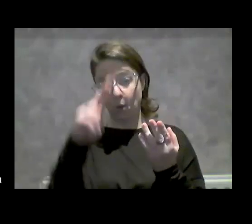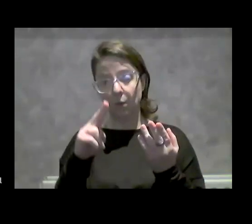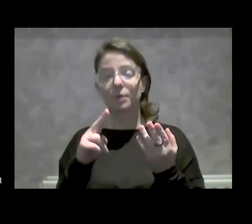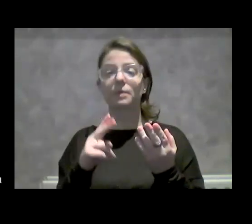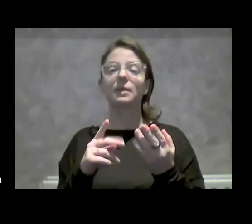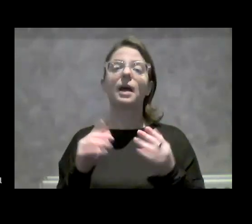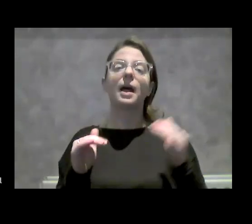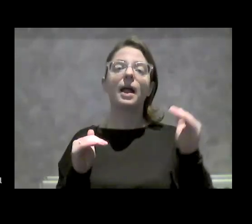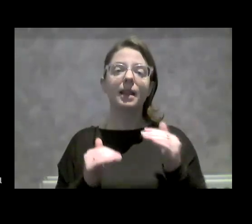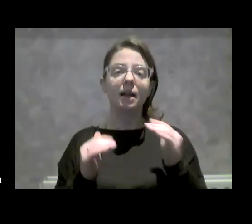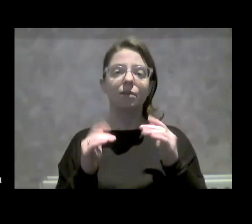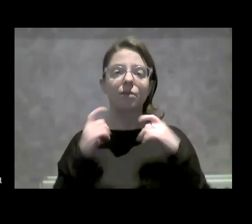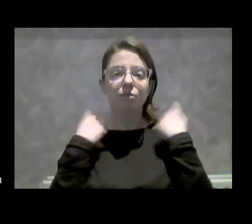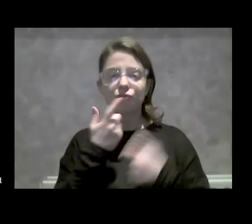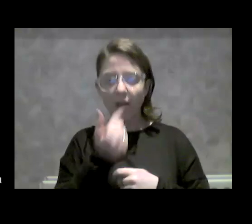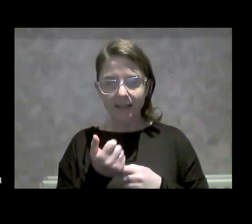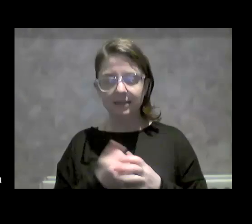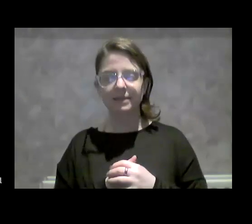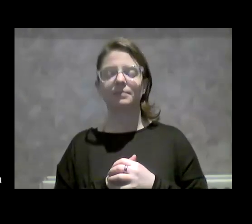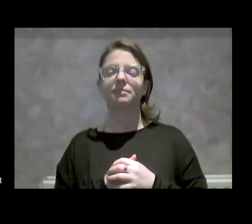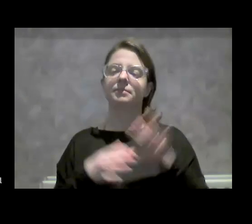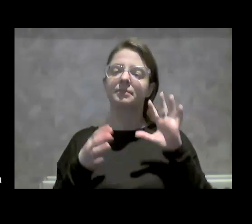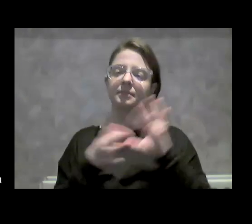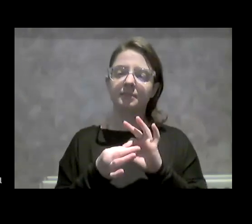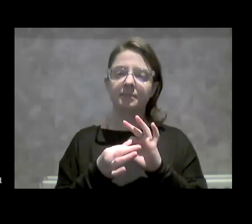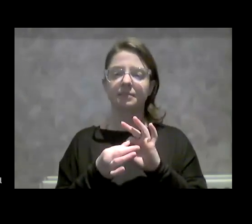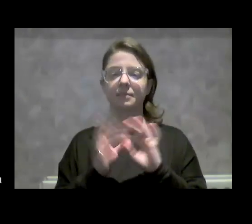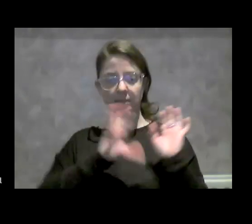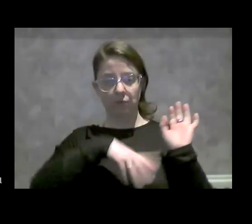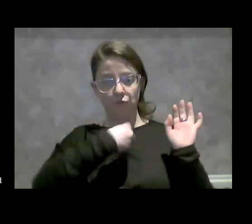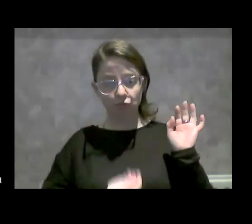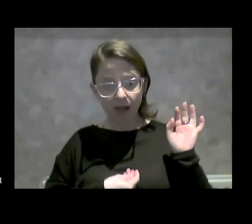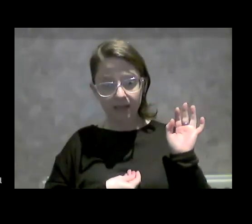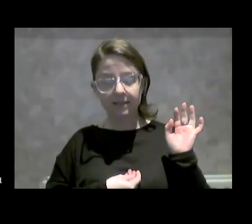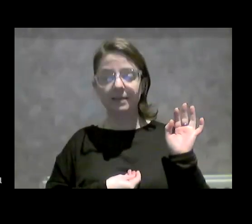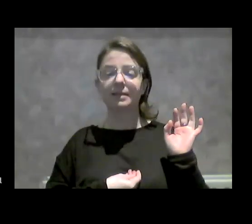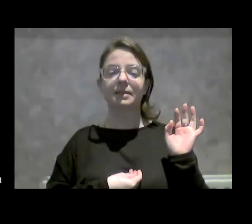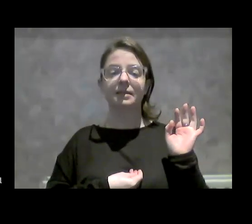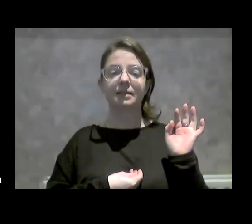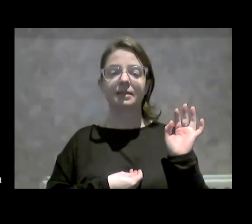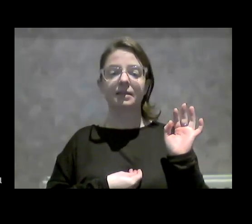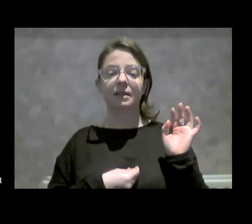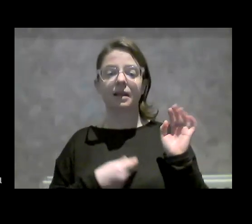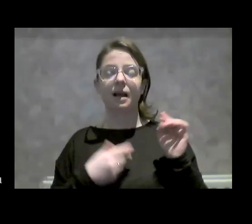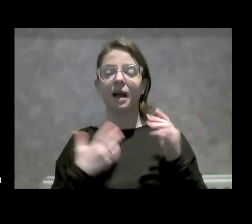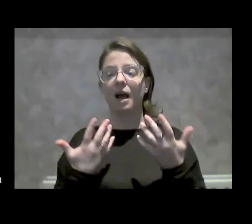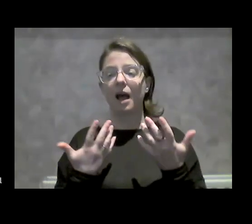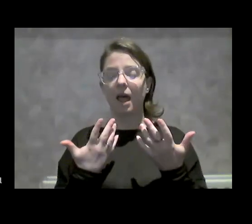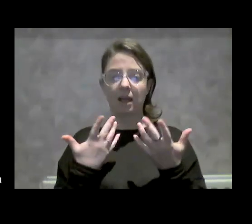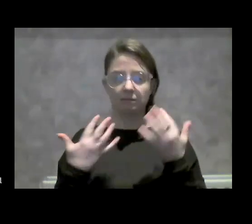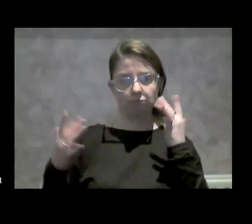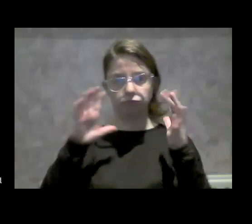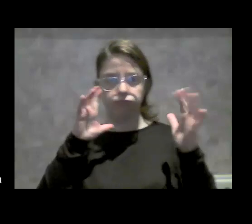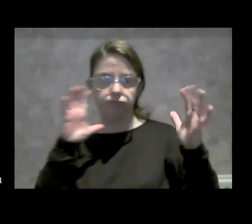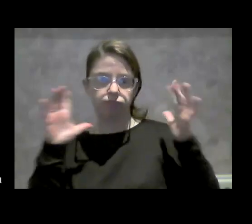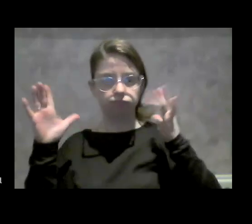Red, and it's about being trans and kind of finding yourself in the monstrous, as a